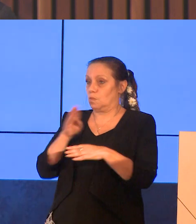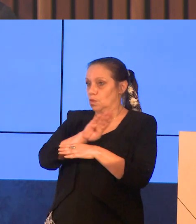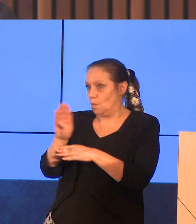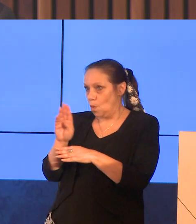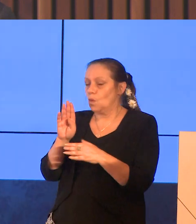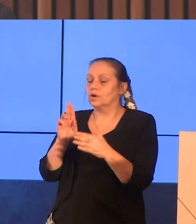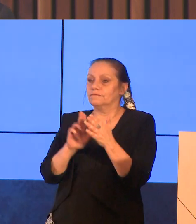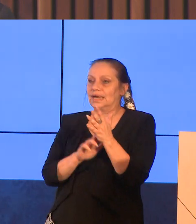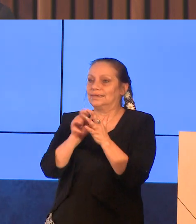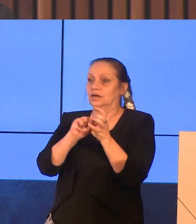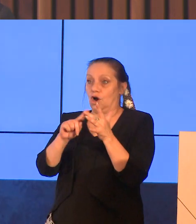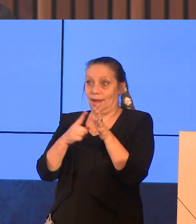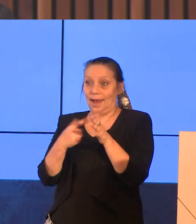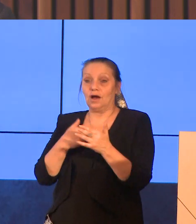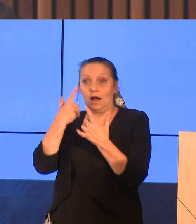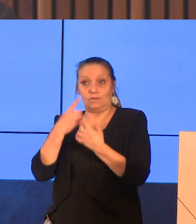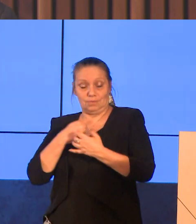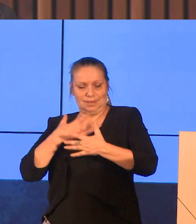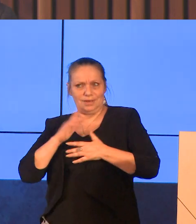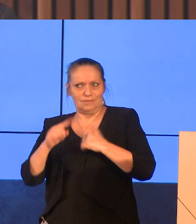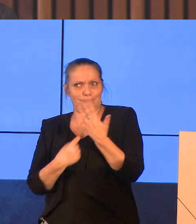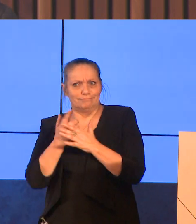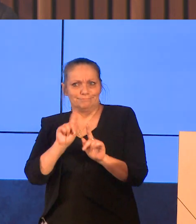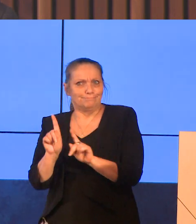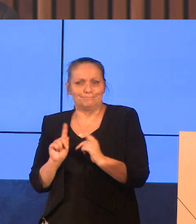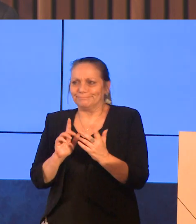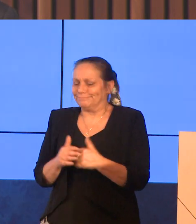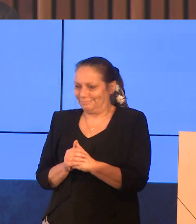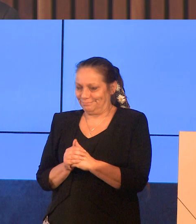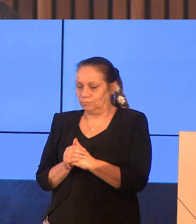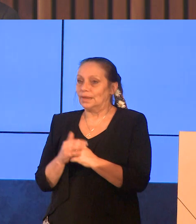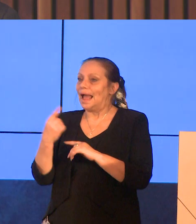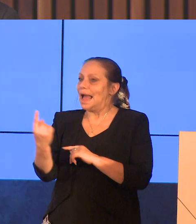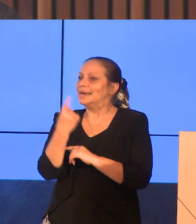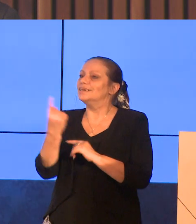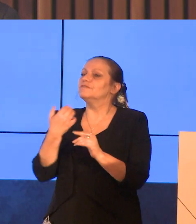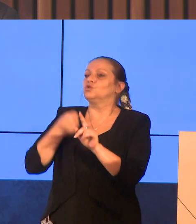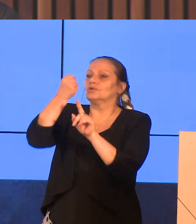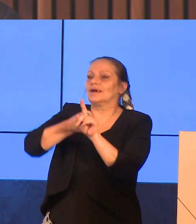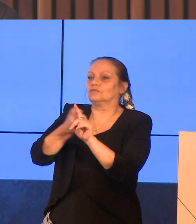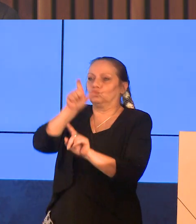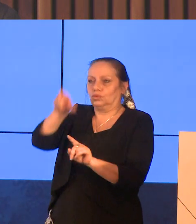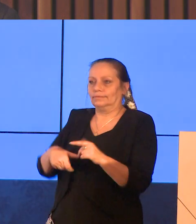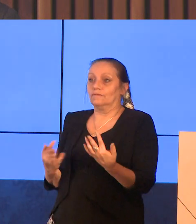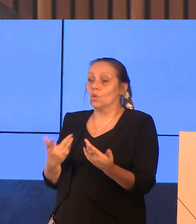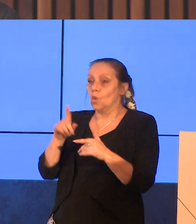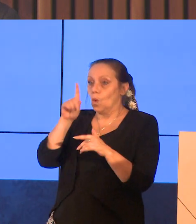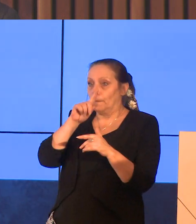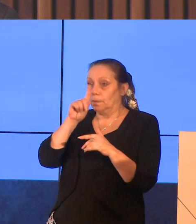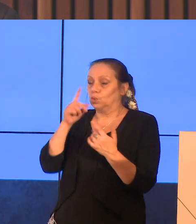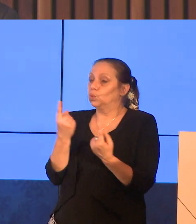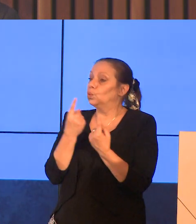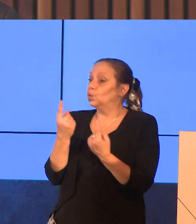the NDIA, I have found myself in the position of being an individual advocate on behalf of people